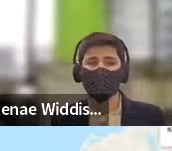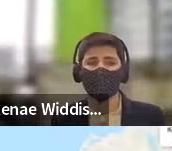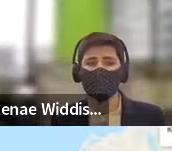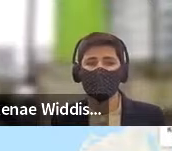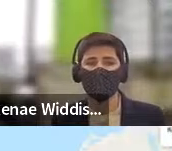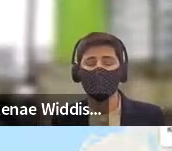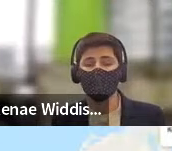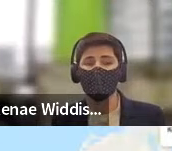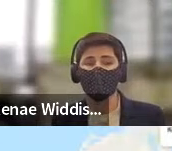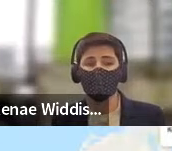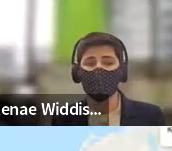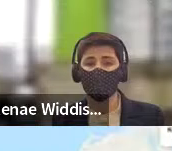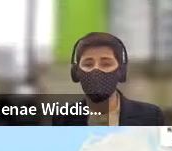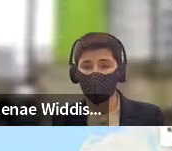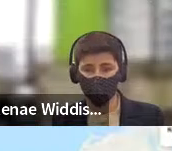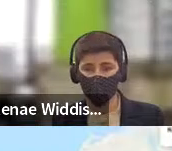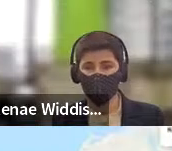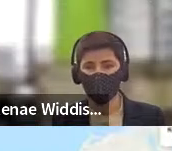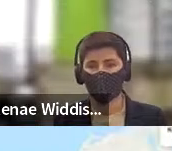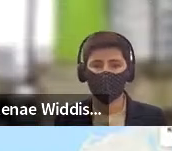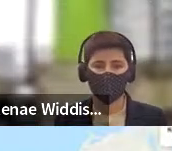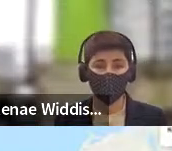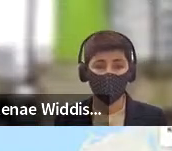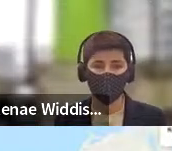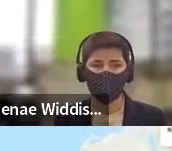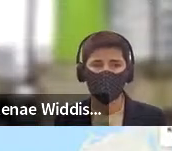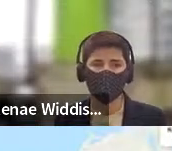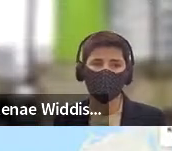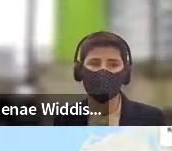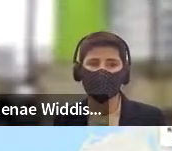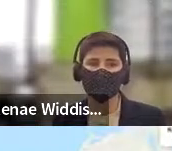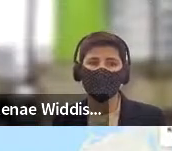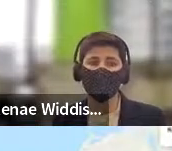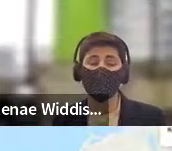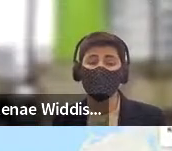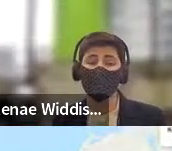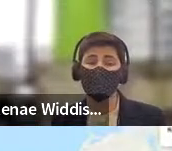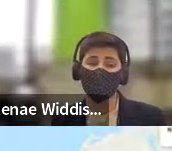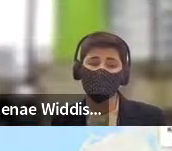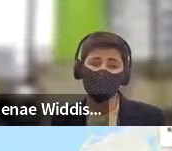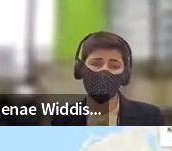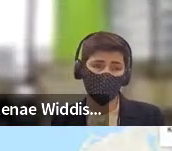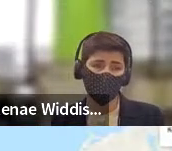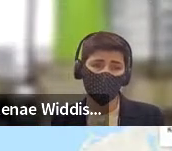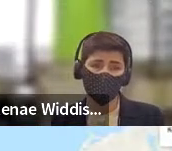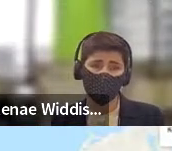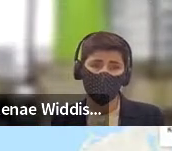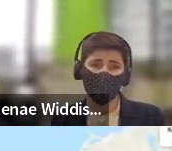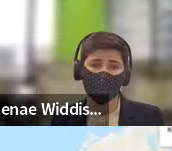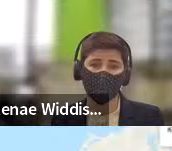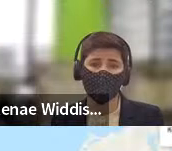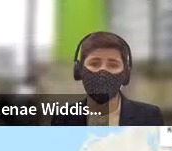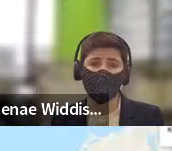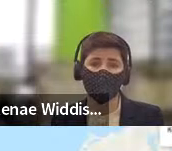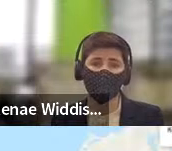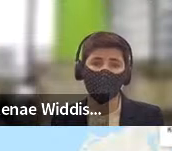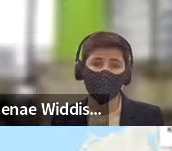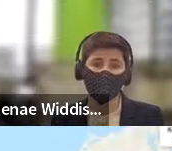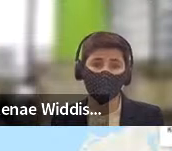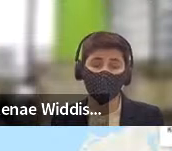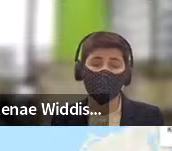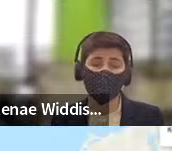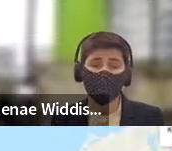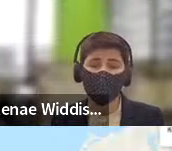characteristics of a neighborhood's housing rather than its households. So the 4 housing conditions data points